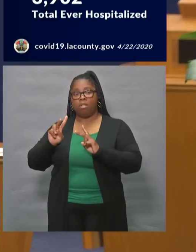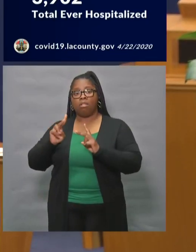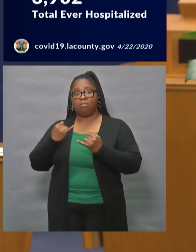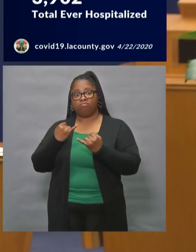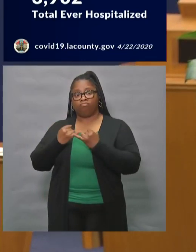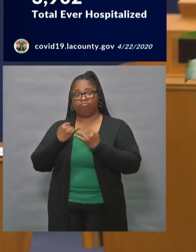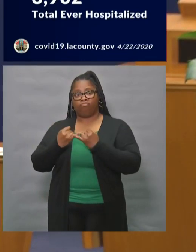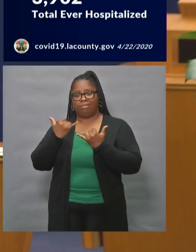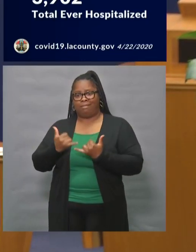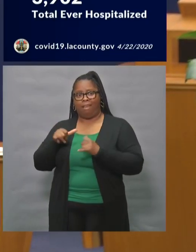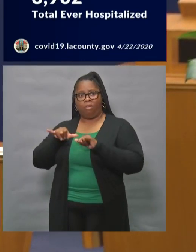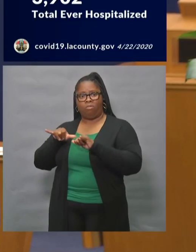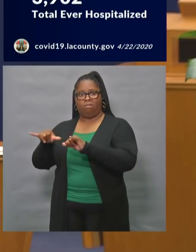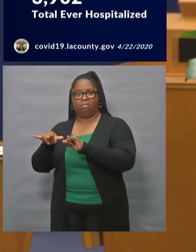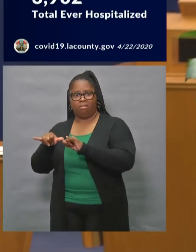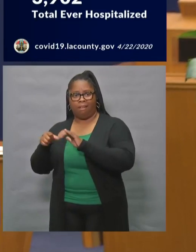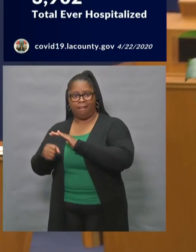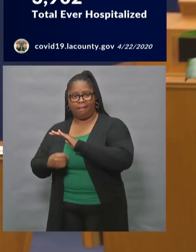are in isolation, and